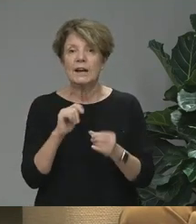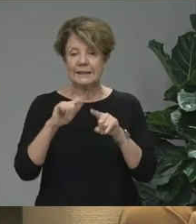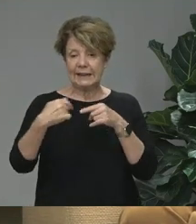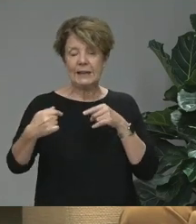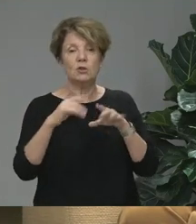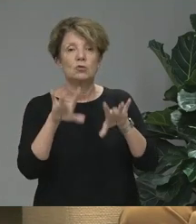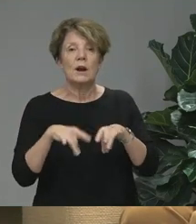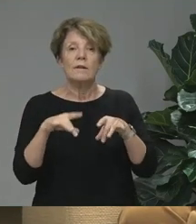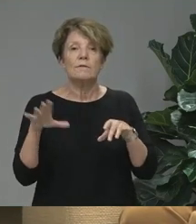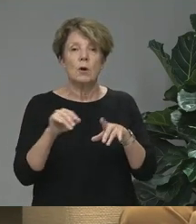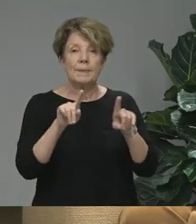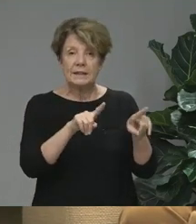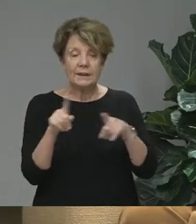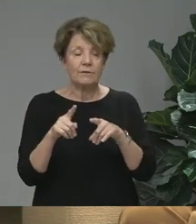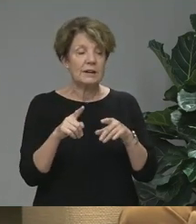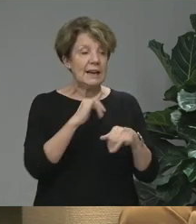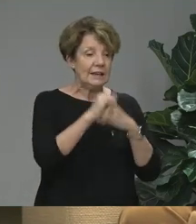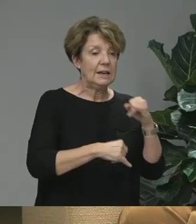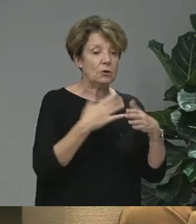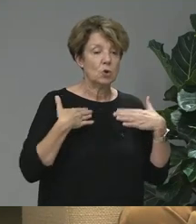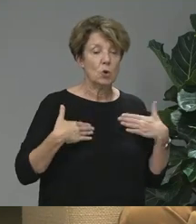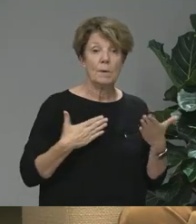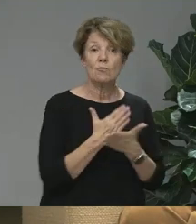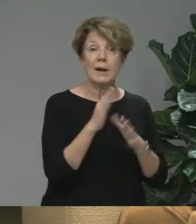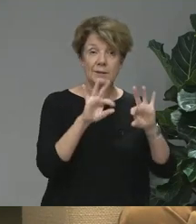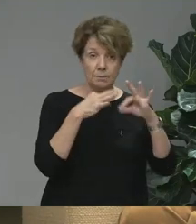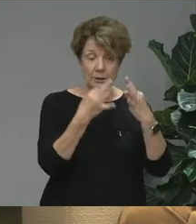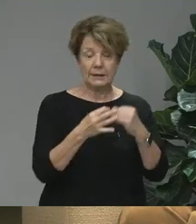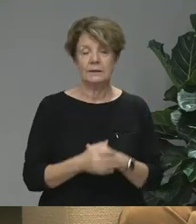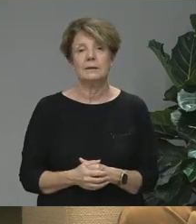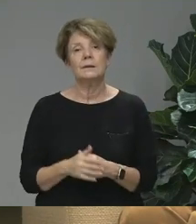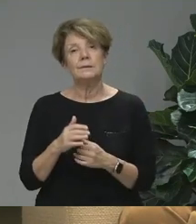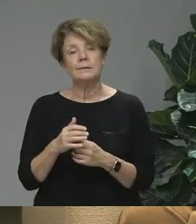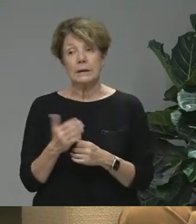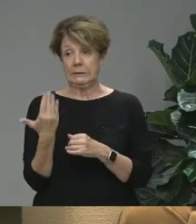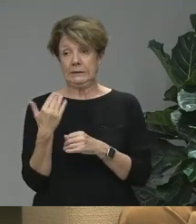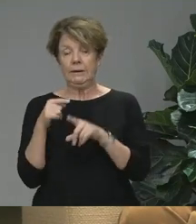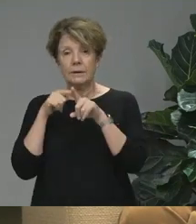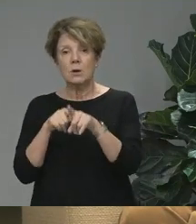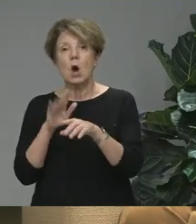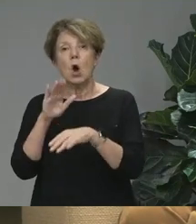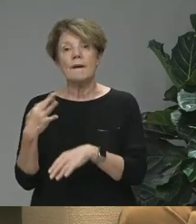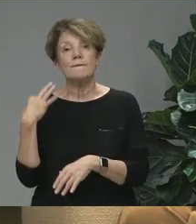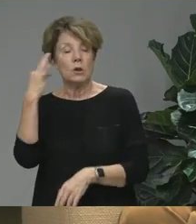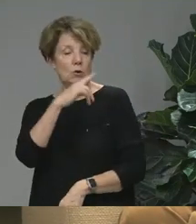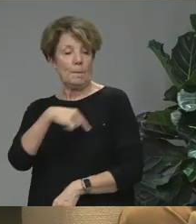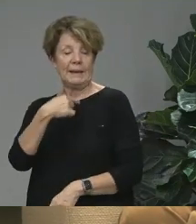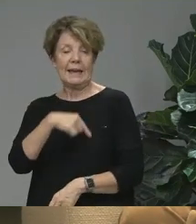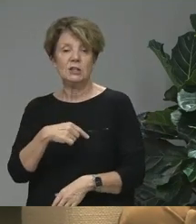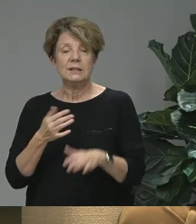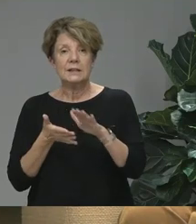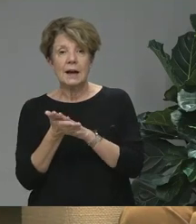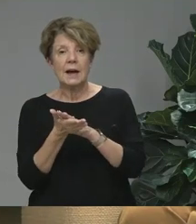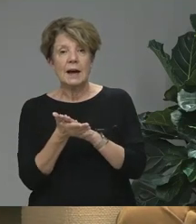from different international human rights bodies, most recently in our compliance with our voluntary obligations that we undertook in terms